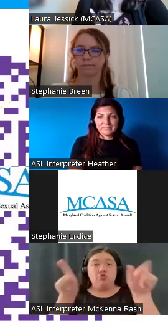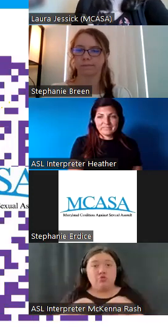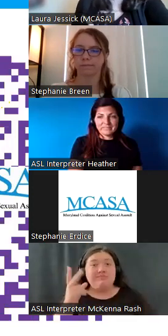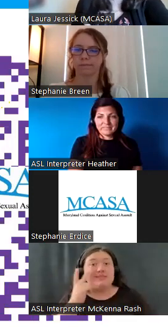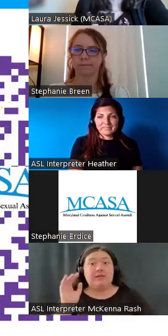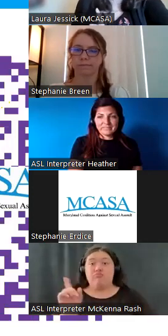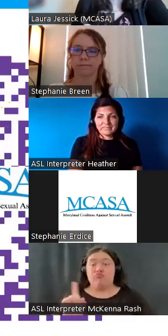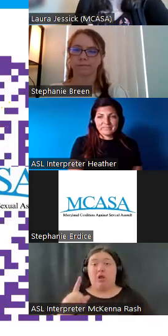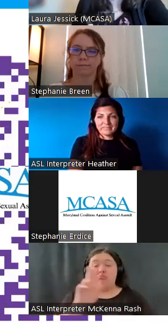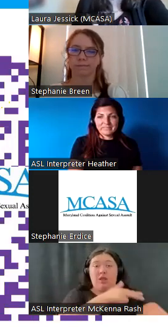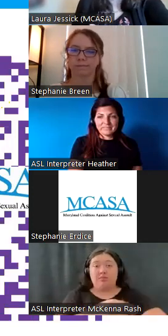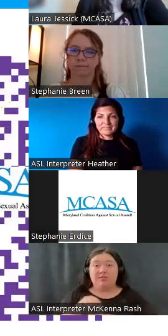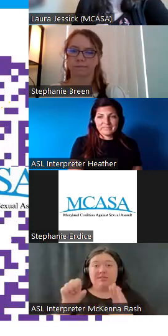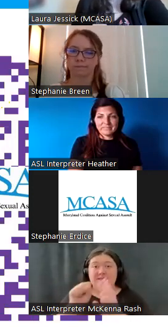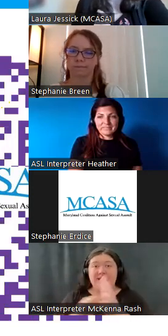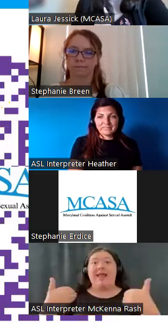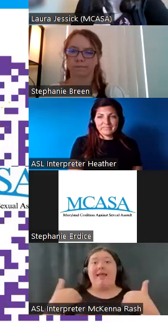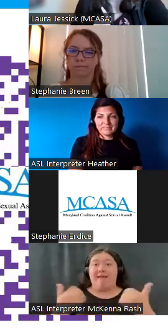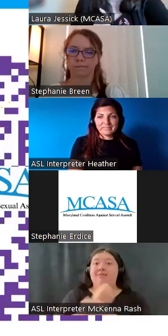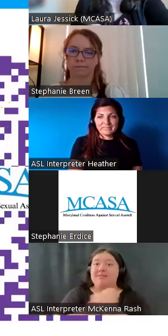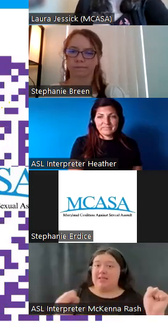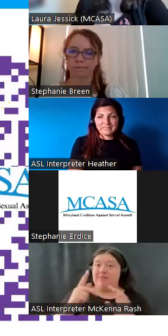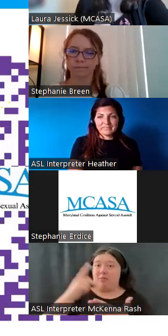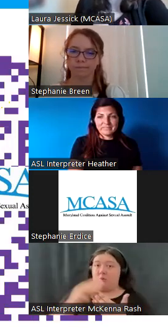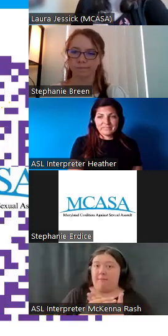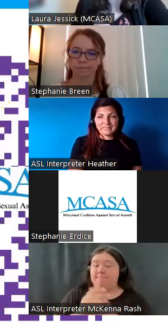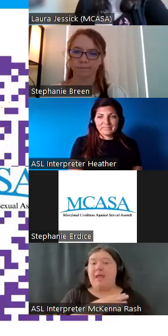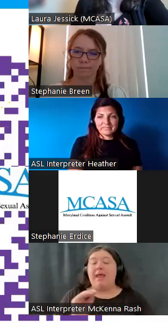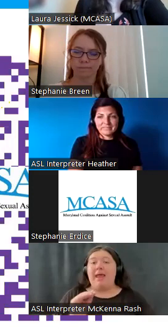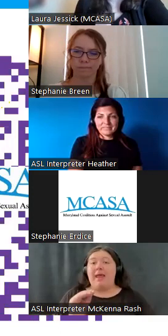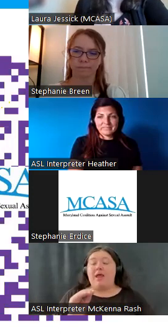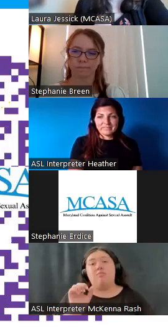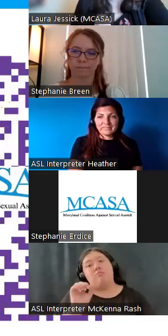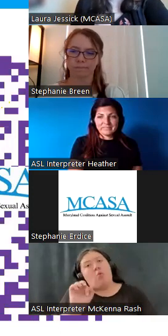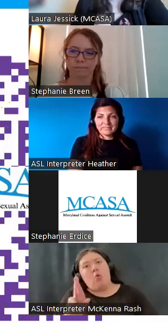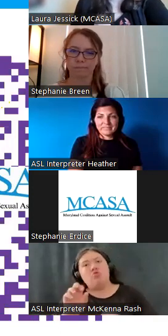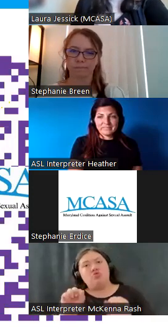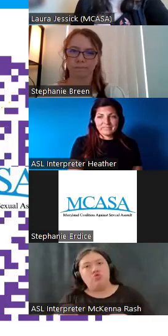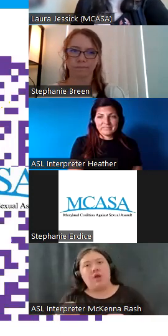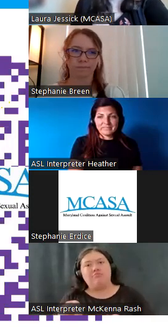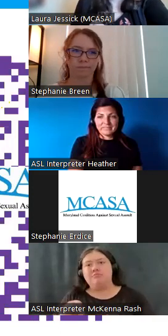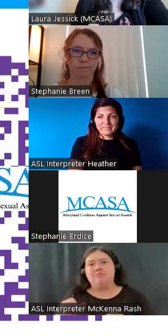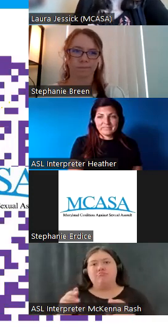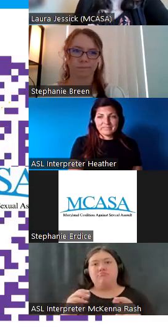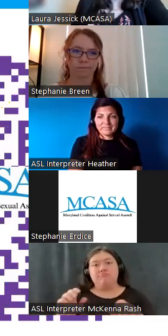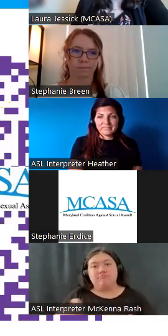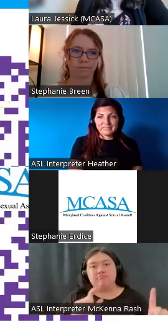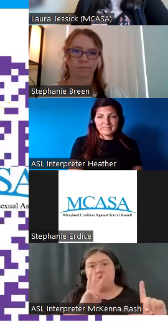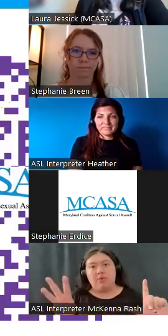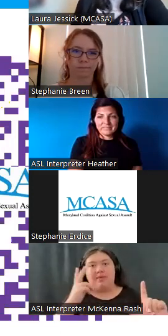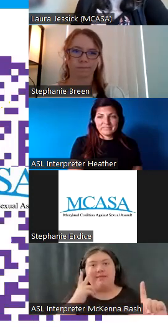hospitals are located throughout the state that have a SAFE program, and you can navigate to our website to see this information as